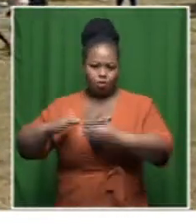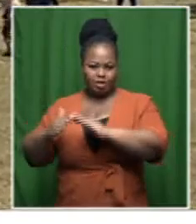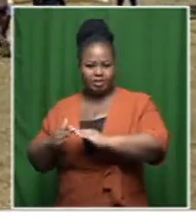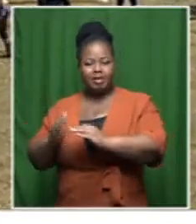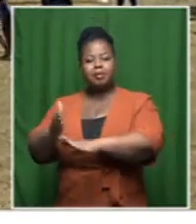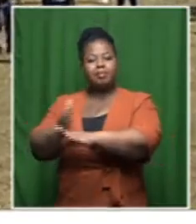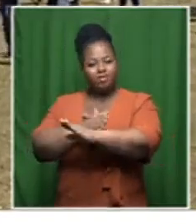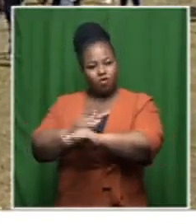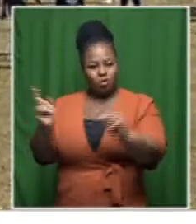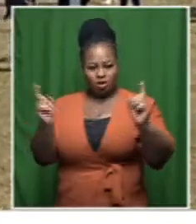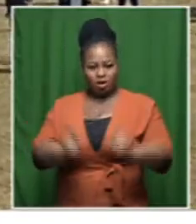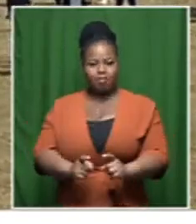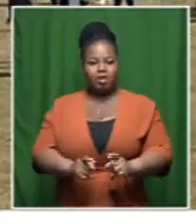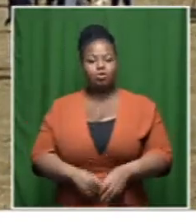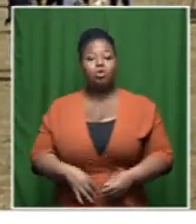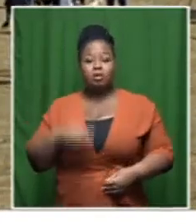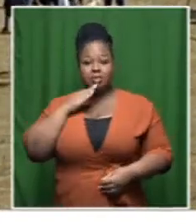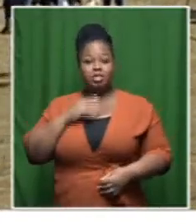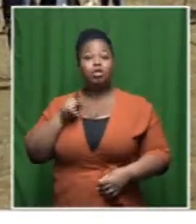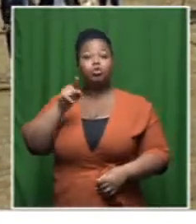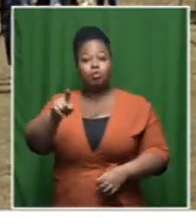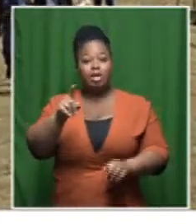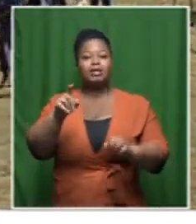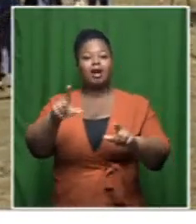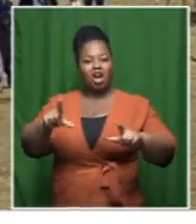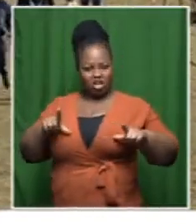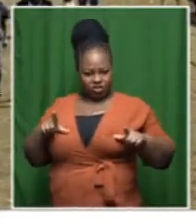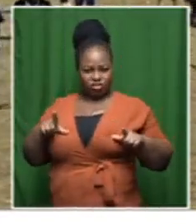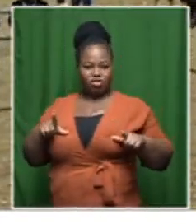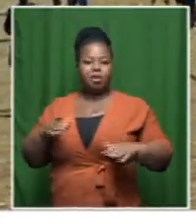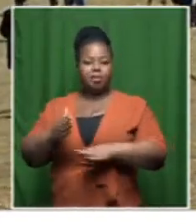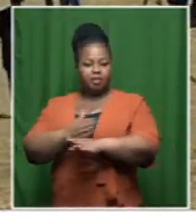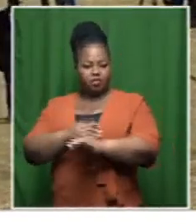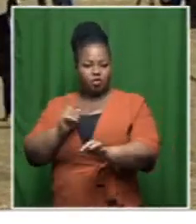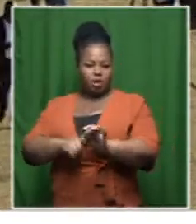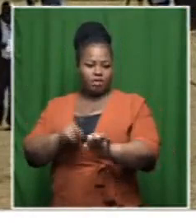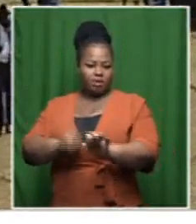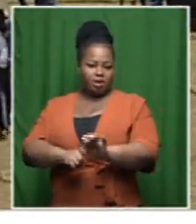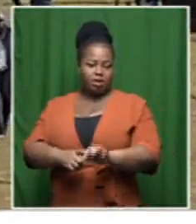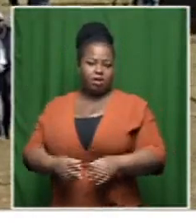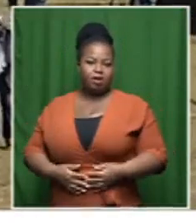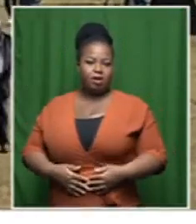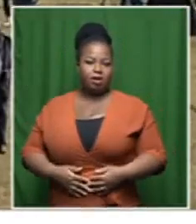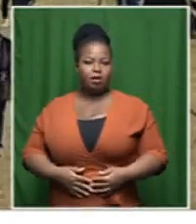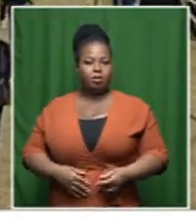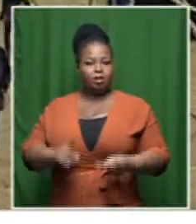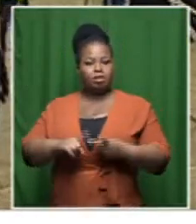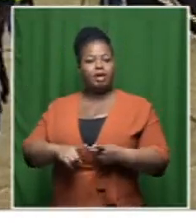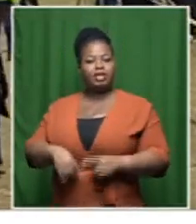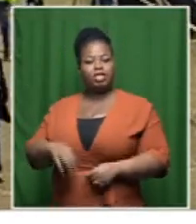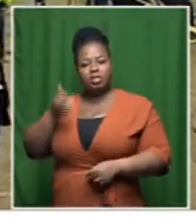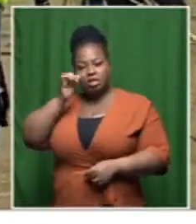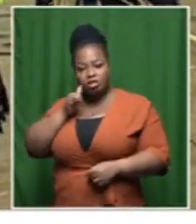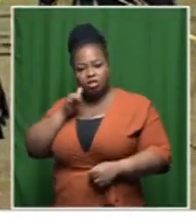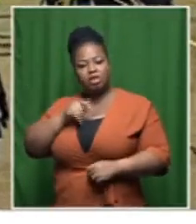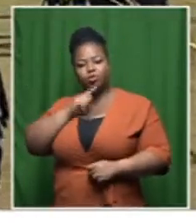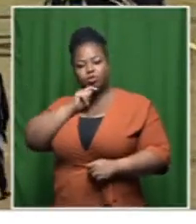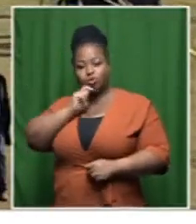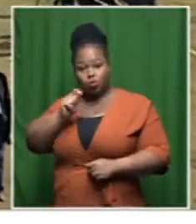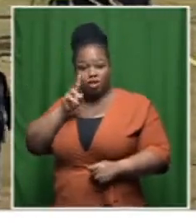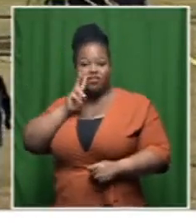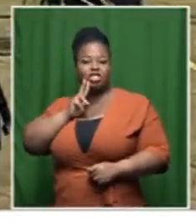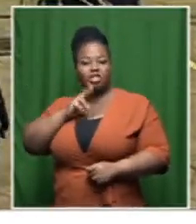here. So it's a sort of qualification to be part of the ceremony. You have to pass that particular virginity testing at the area